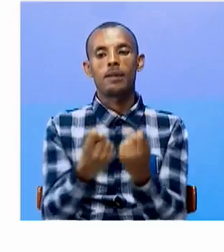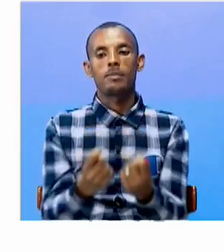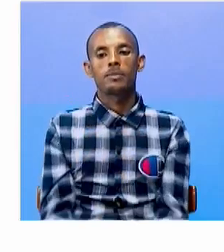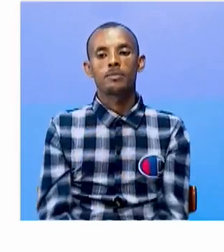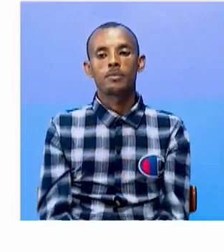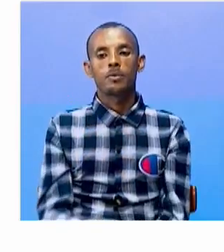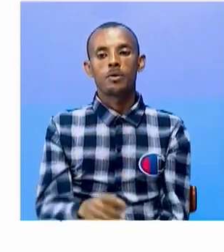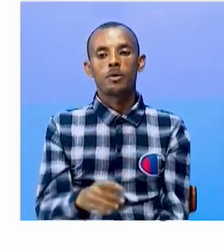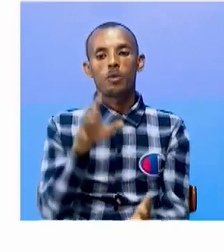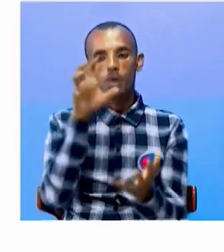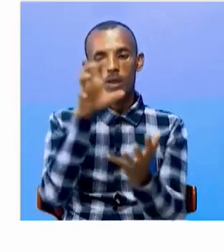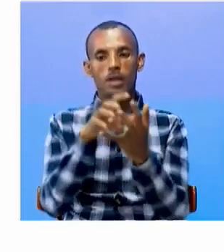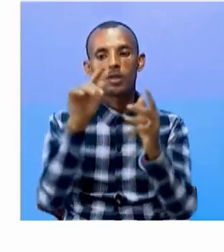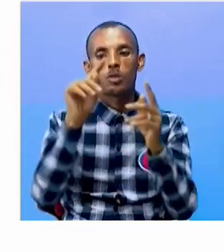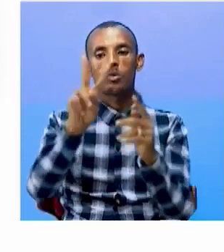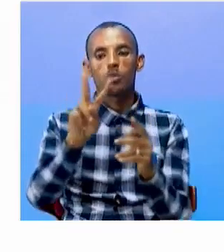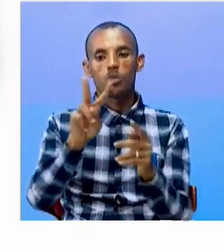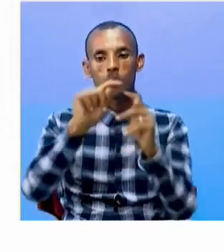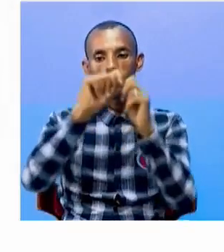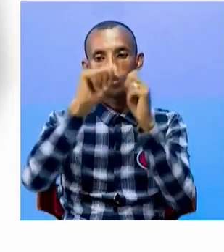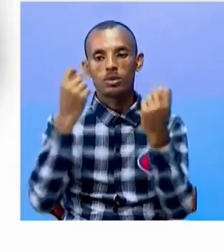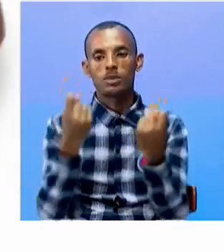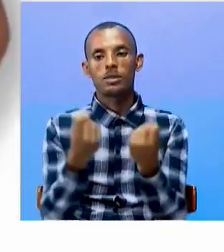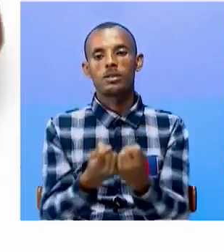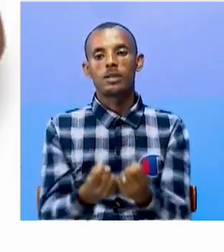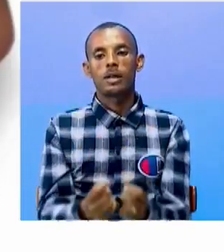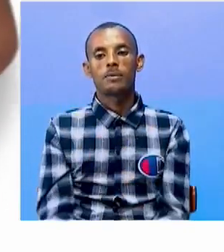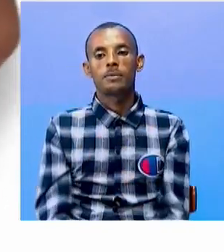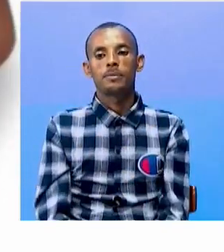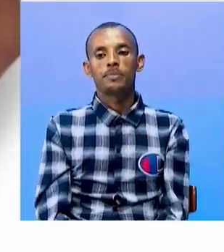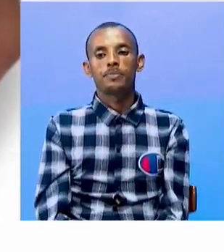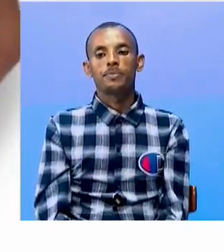Containing two terms.